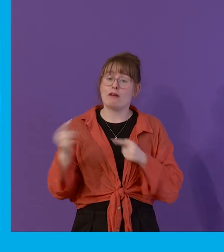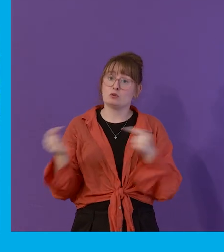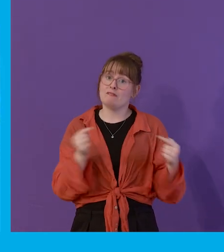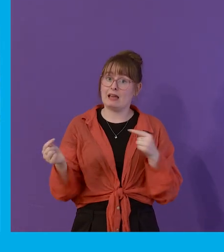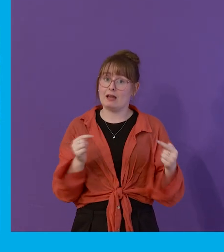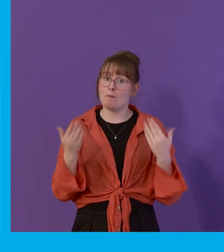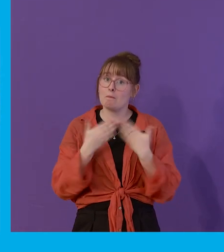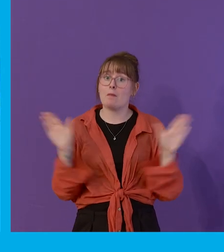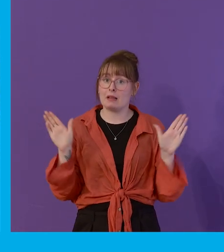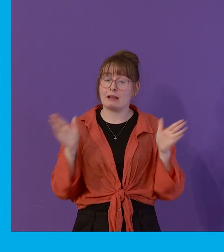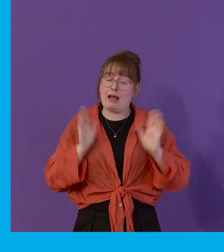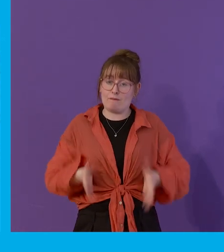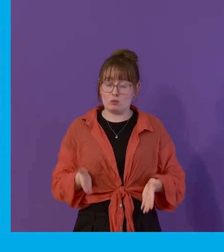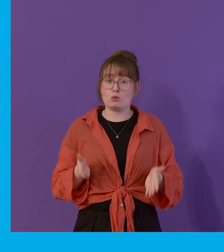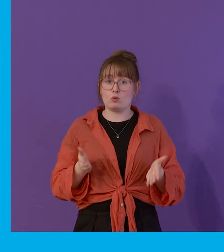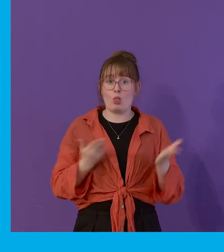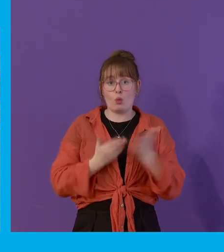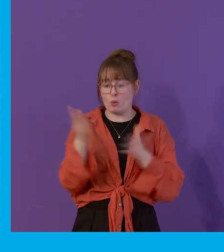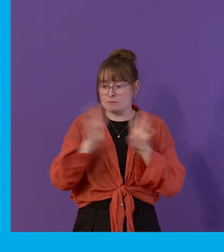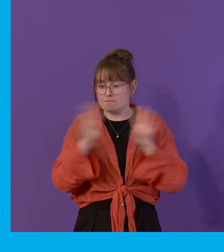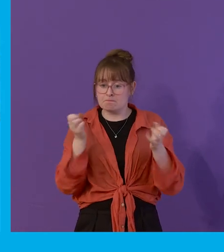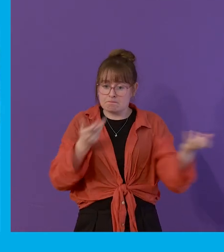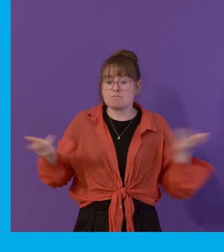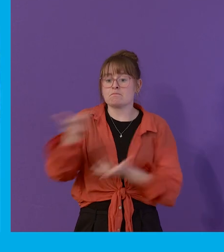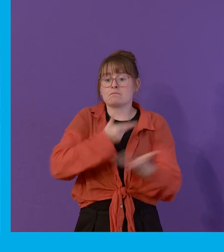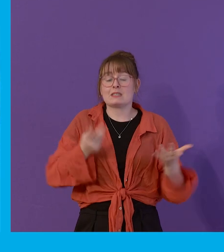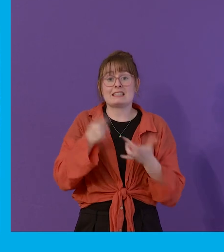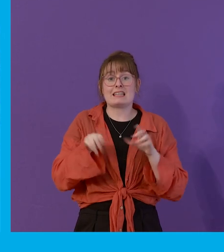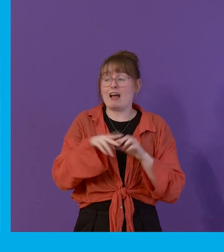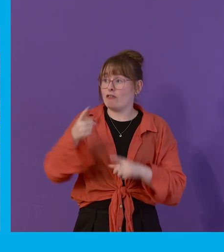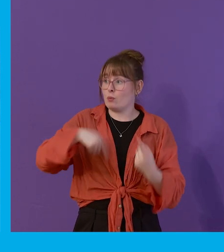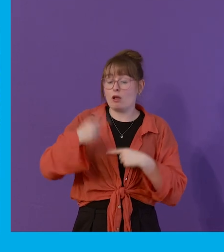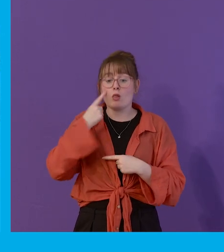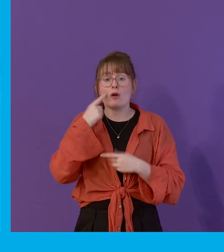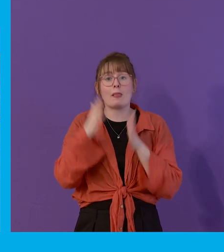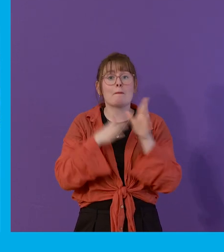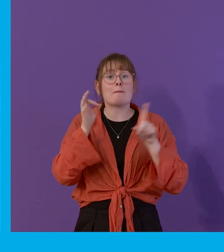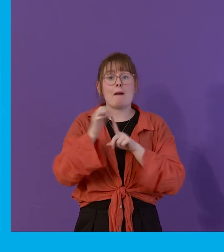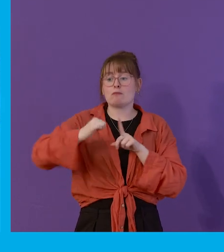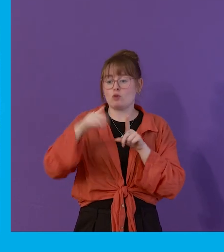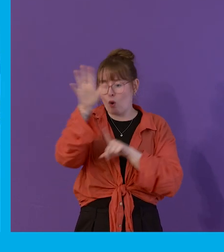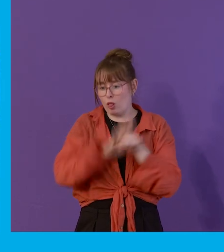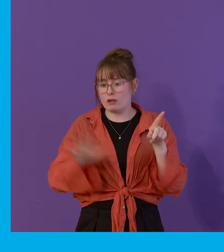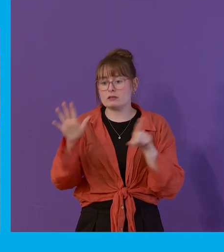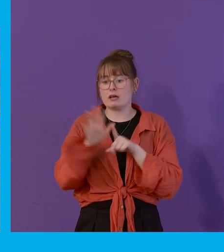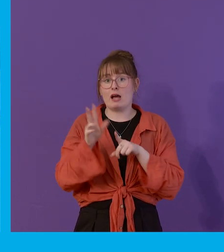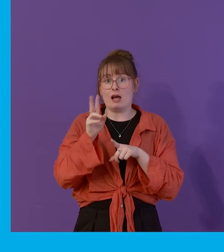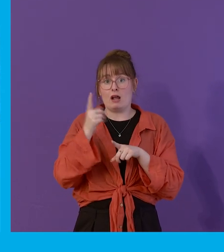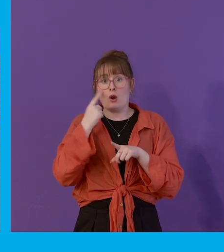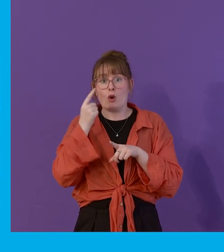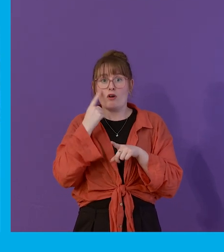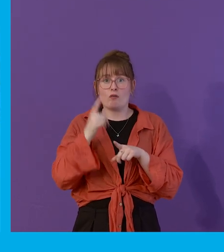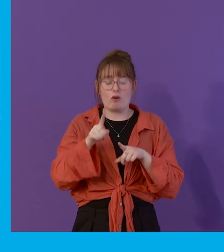think, publicly in multiple forums and talk about it. Because if you were to sit down and take a map of Scotland and start drawing out all the lines on a map where